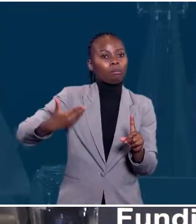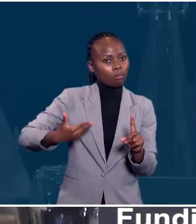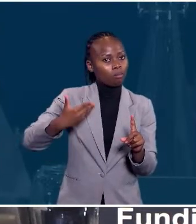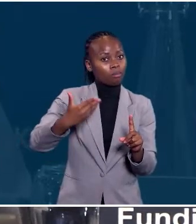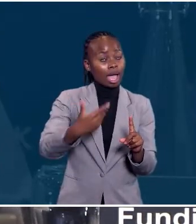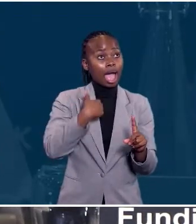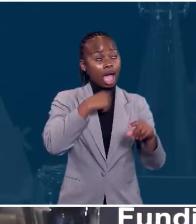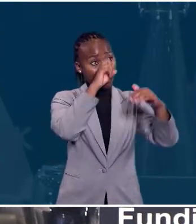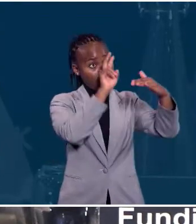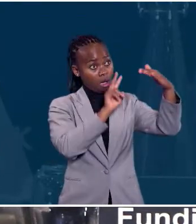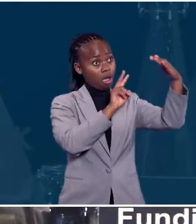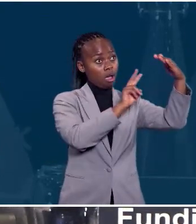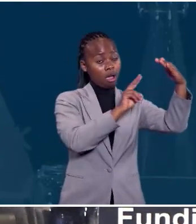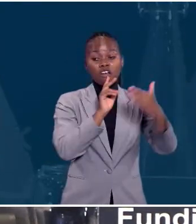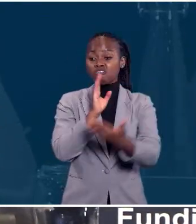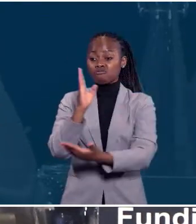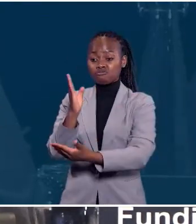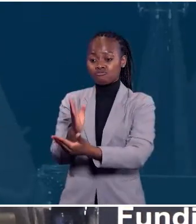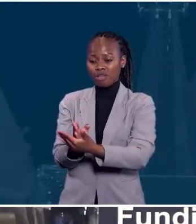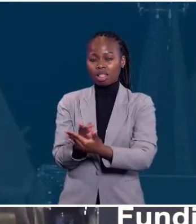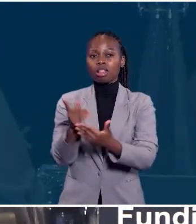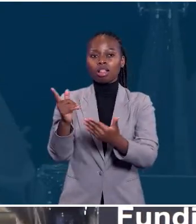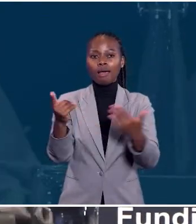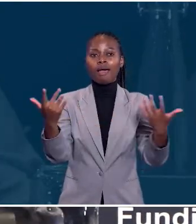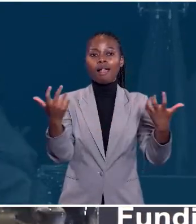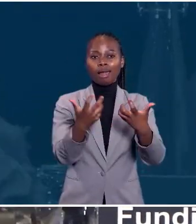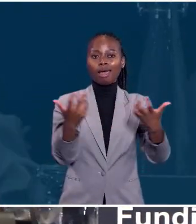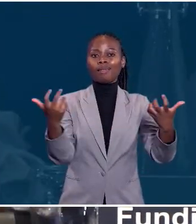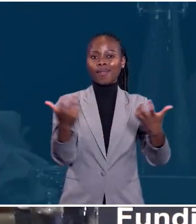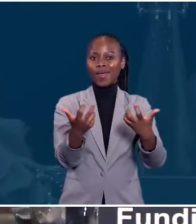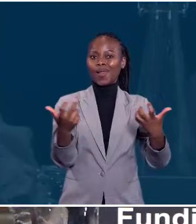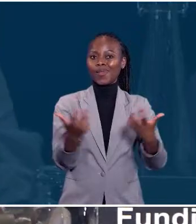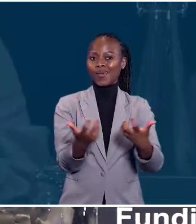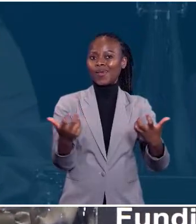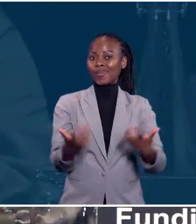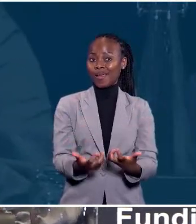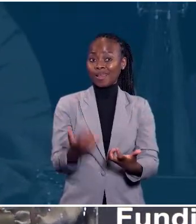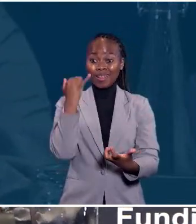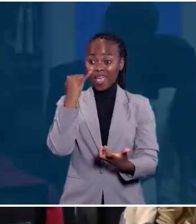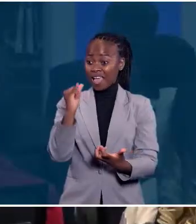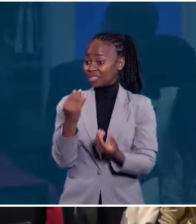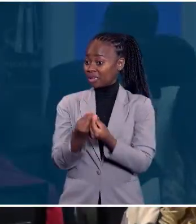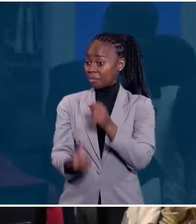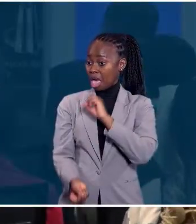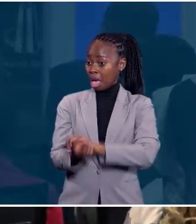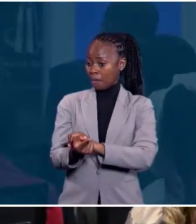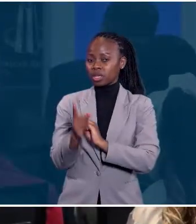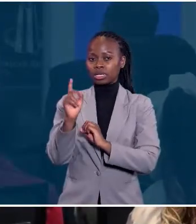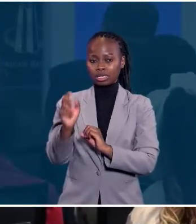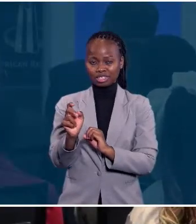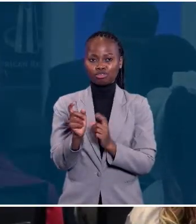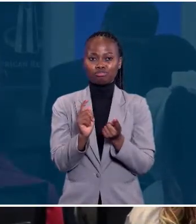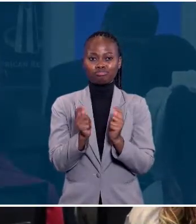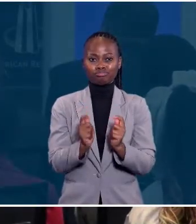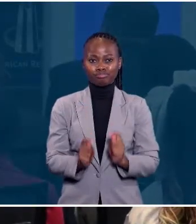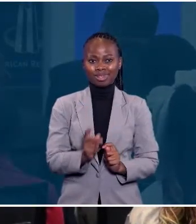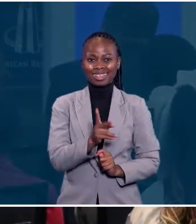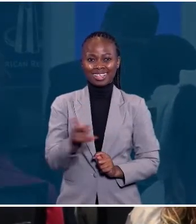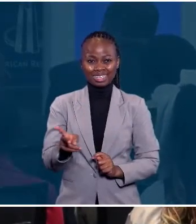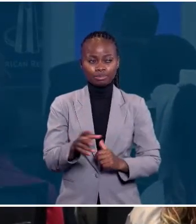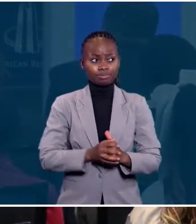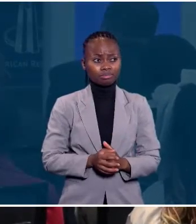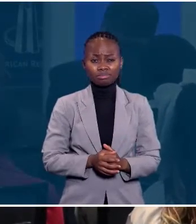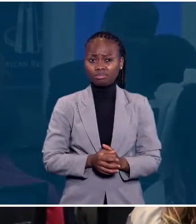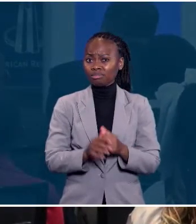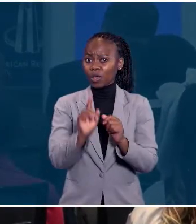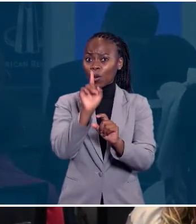to implement, then we will do that in each MPC round. Thanks, Gav. I'm afraid there haven't been enough